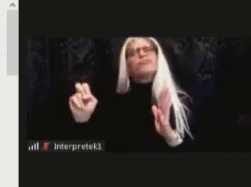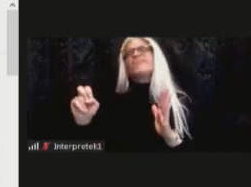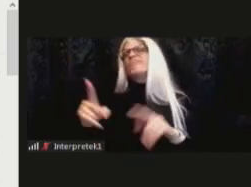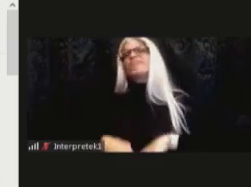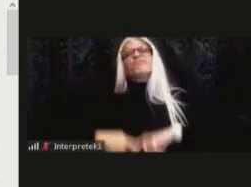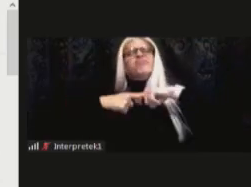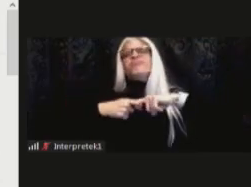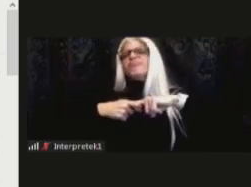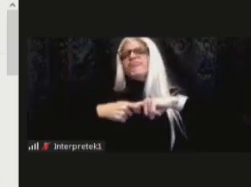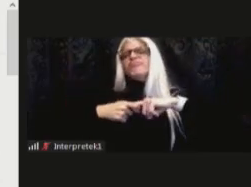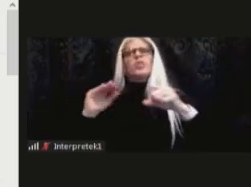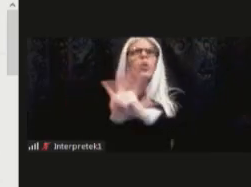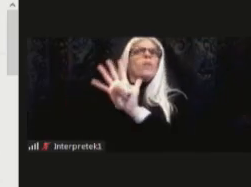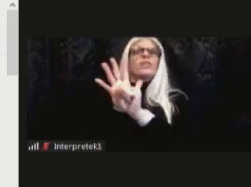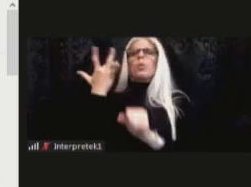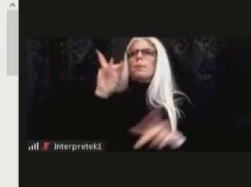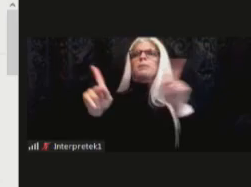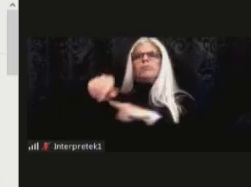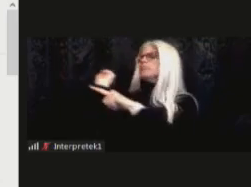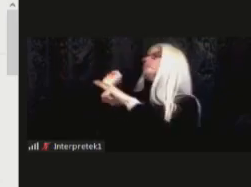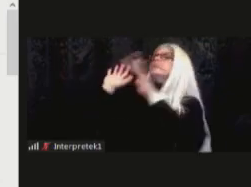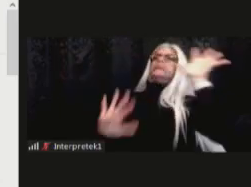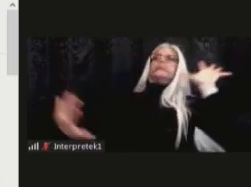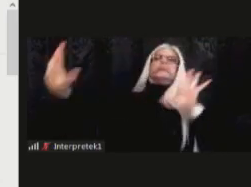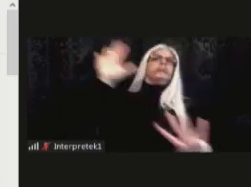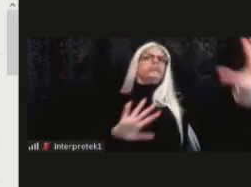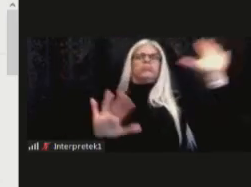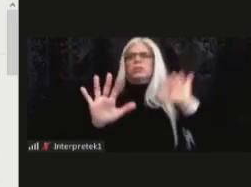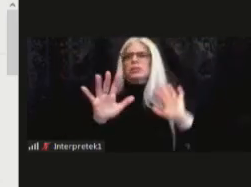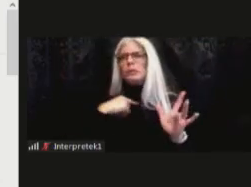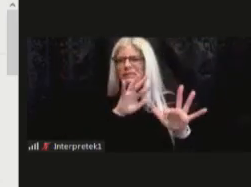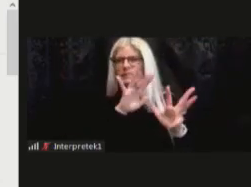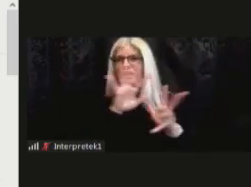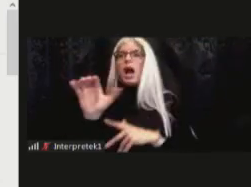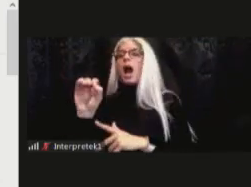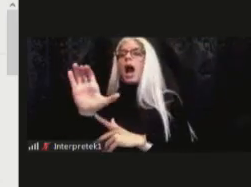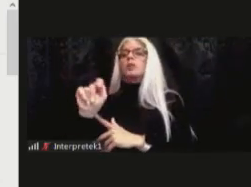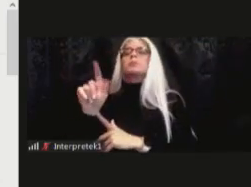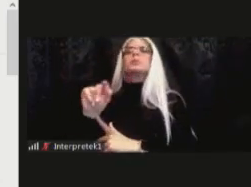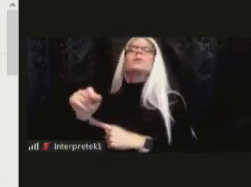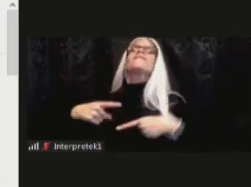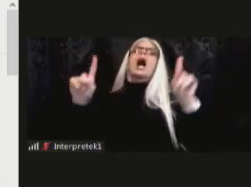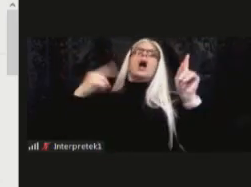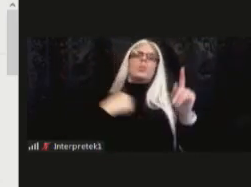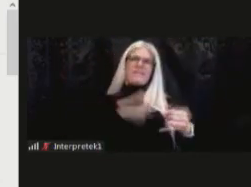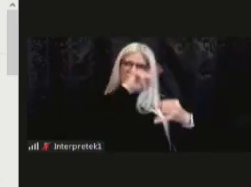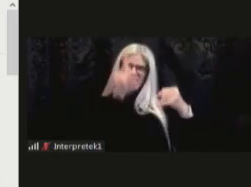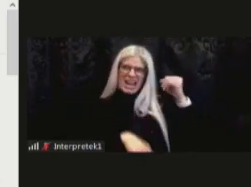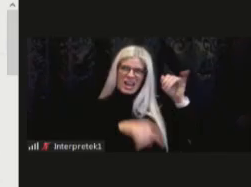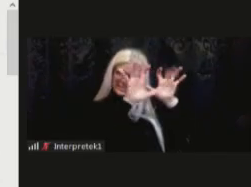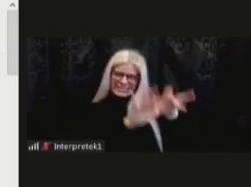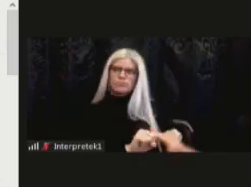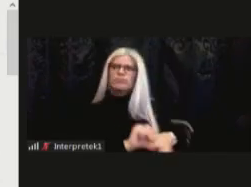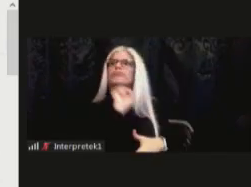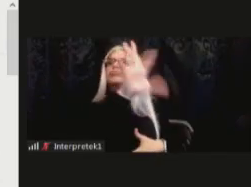COVID. In October 2020, we had the final draft submission. And in November 2020, just a couple months ago, we